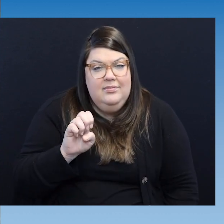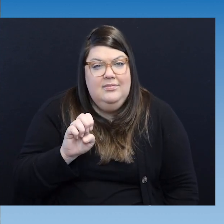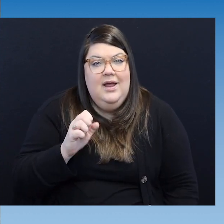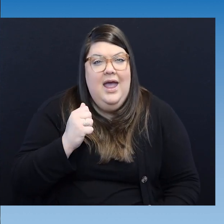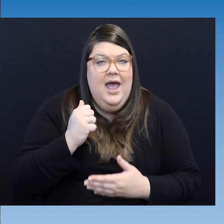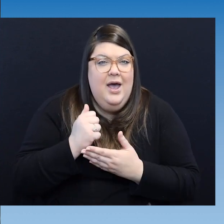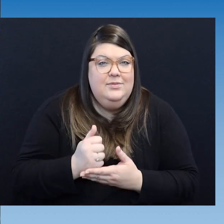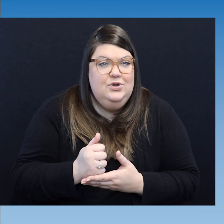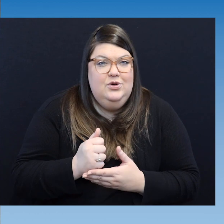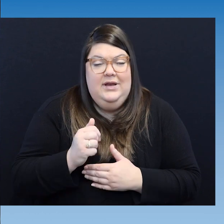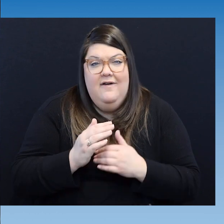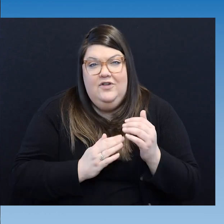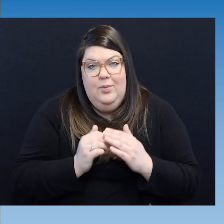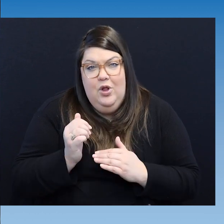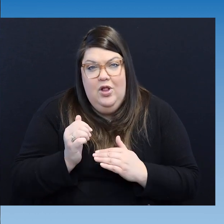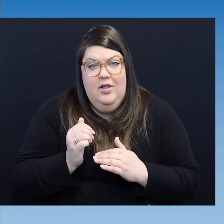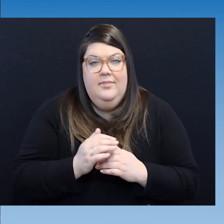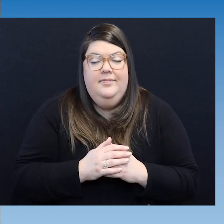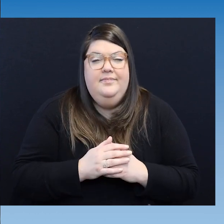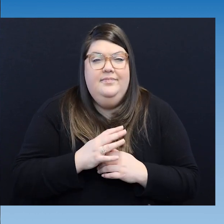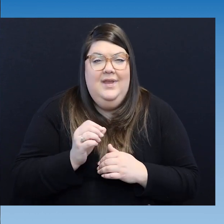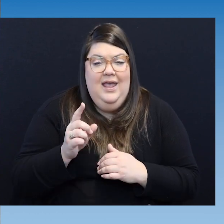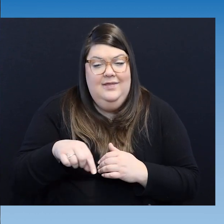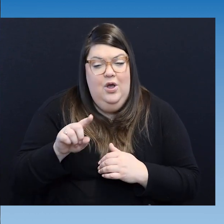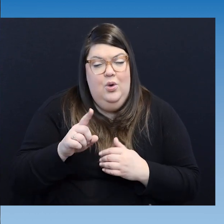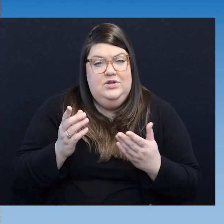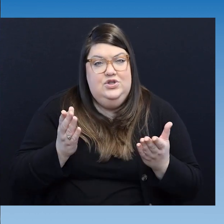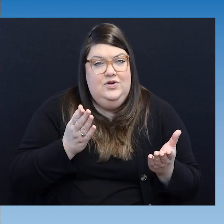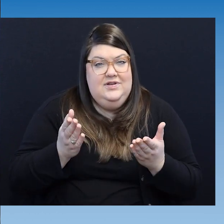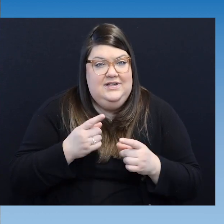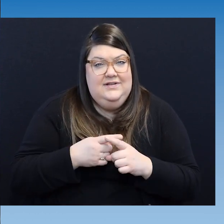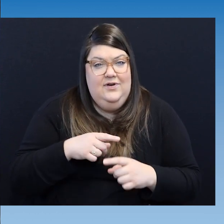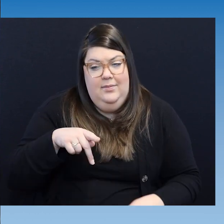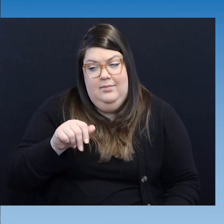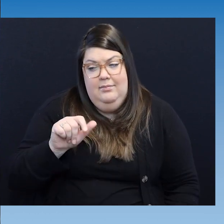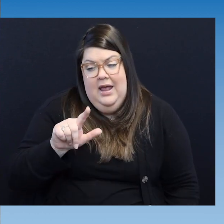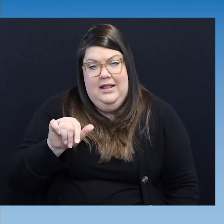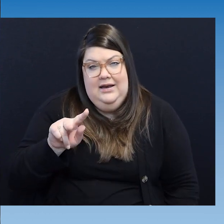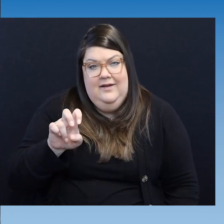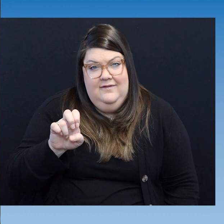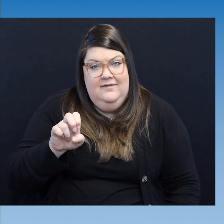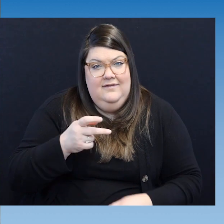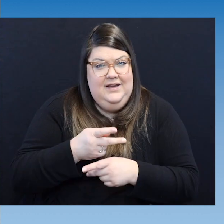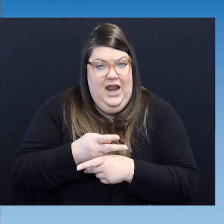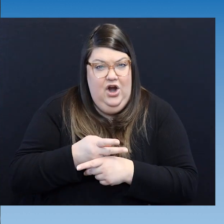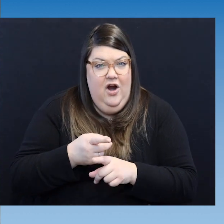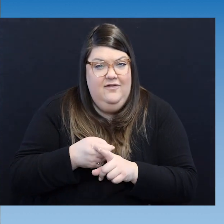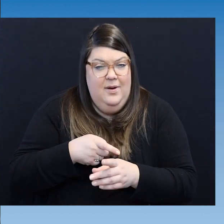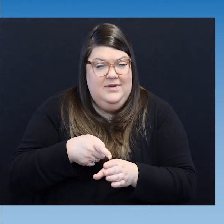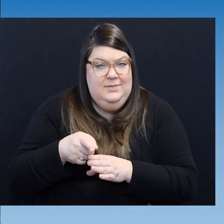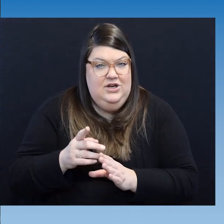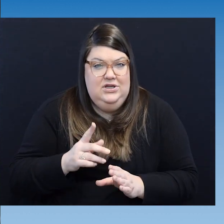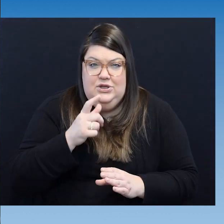be comfortable. And those services from palliative care come from a specialist who